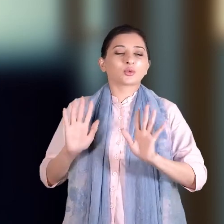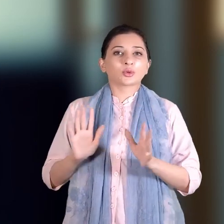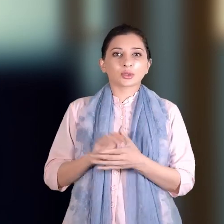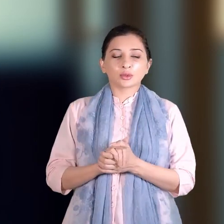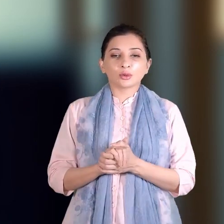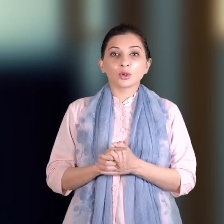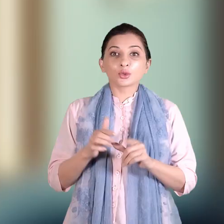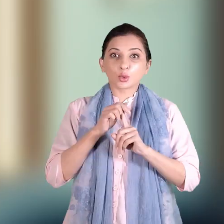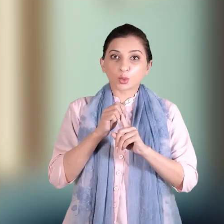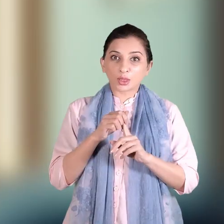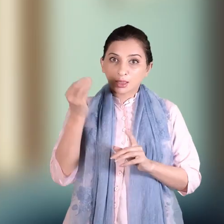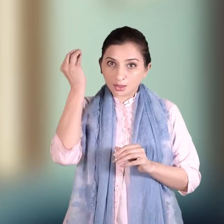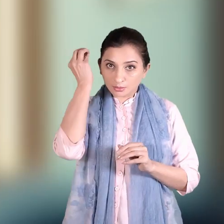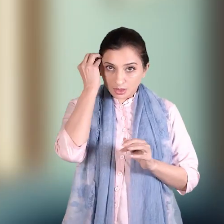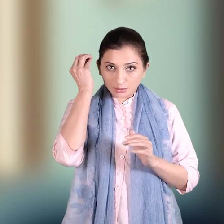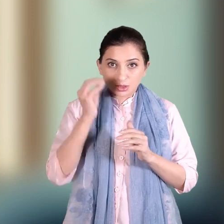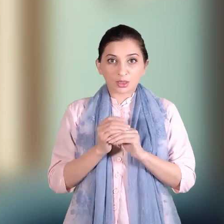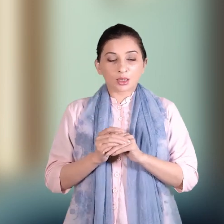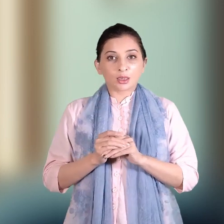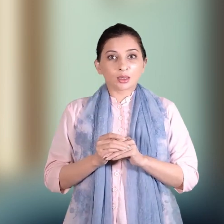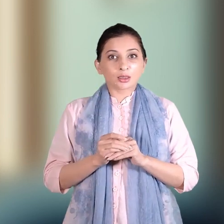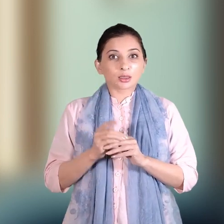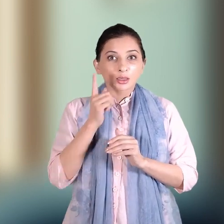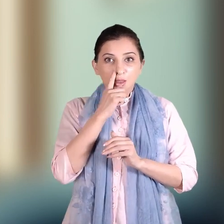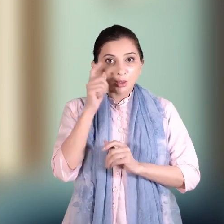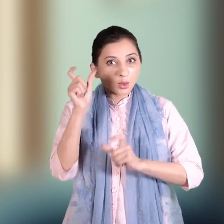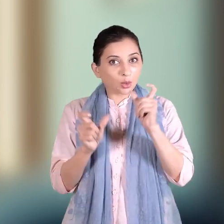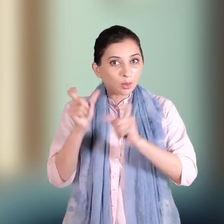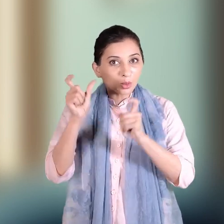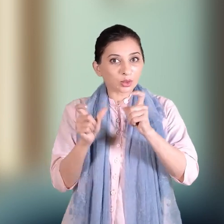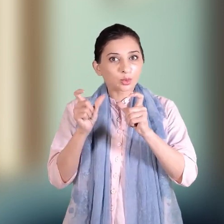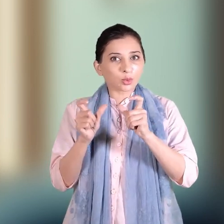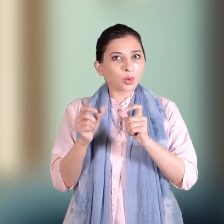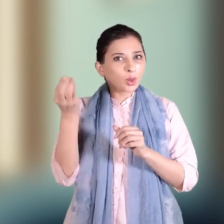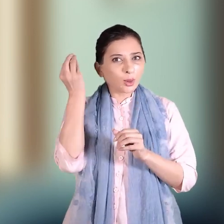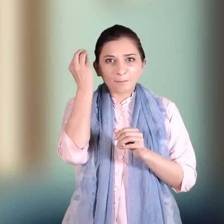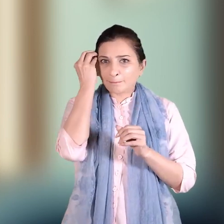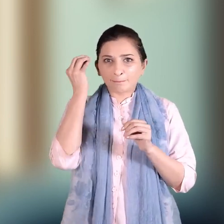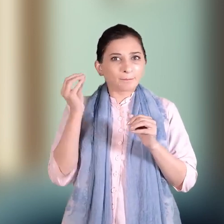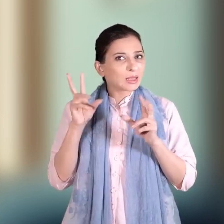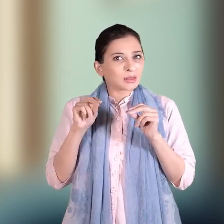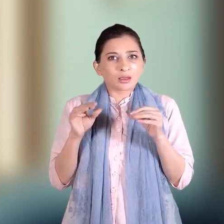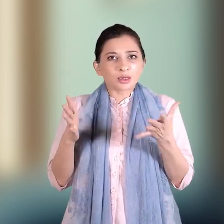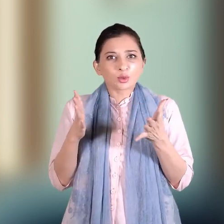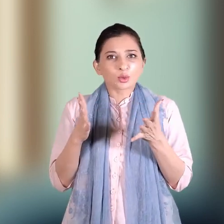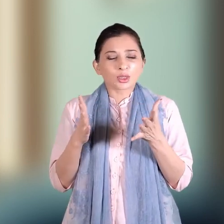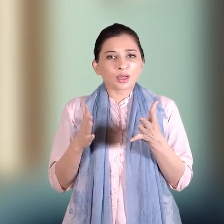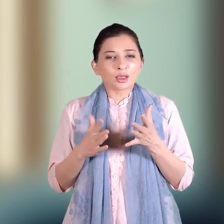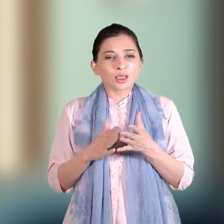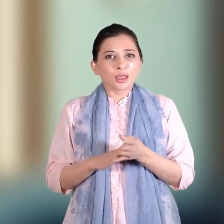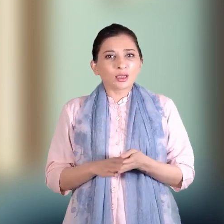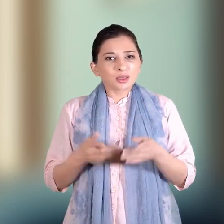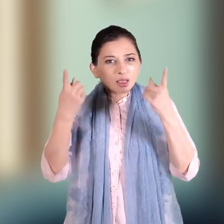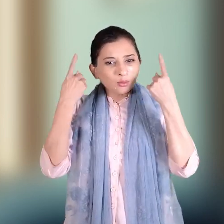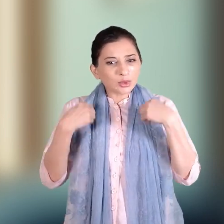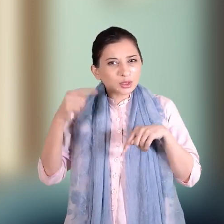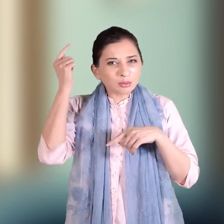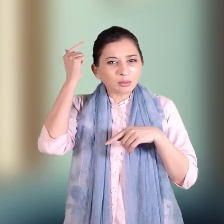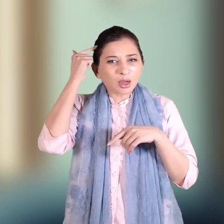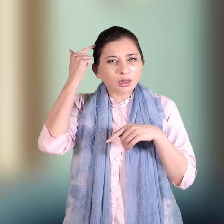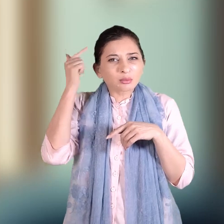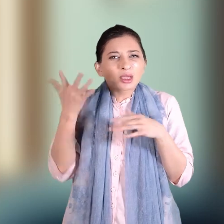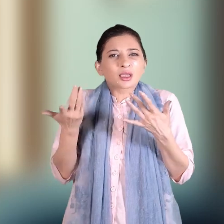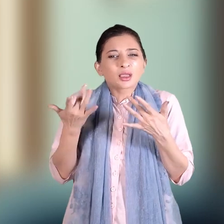it is important to understand here that a lot of women don't really understand what's going on with them during this